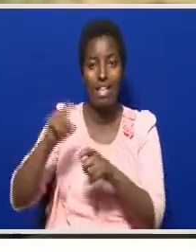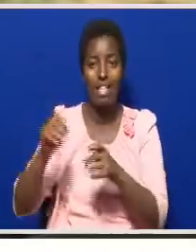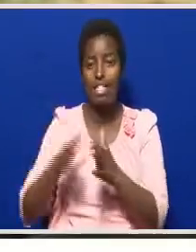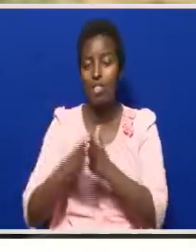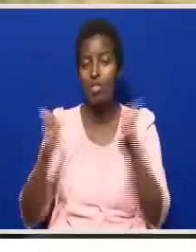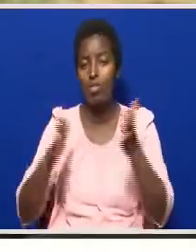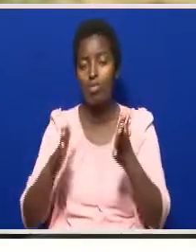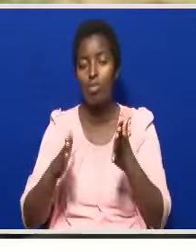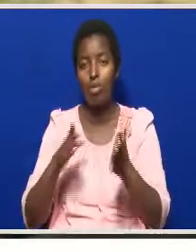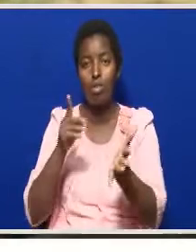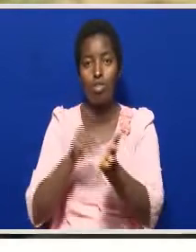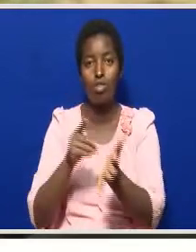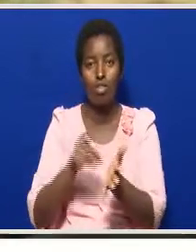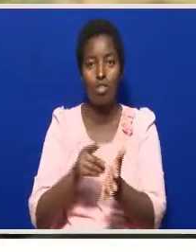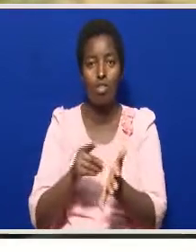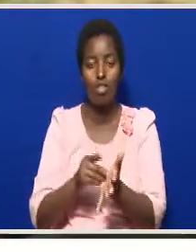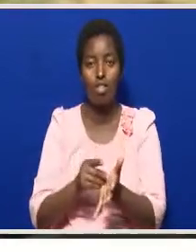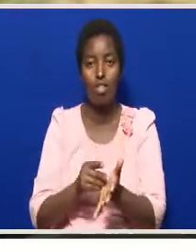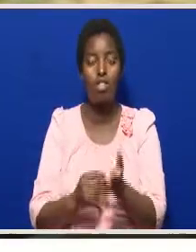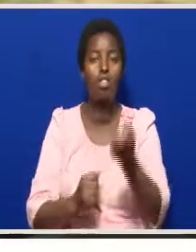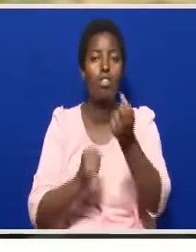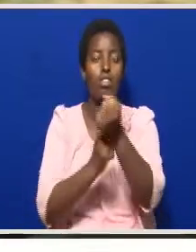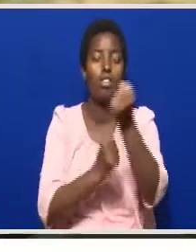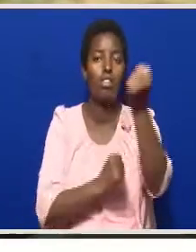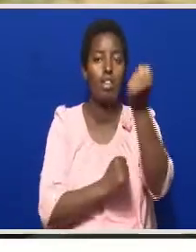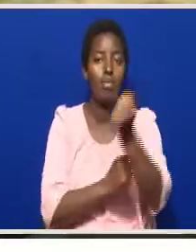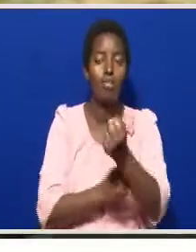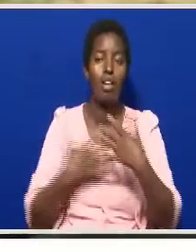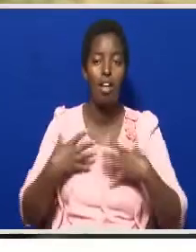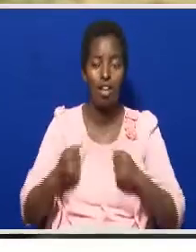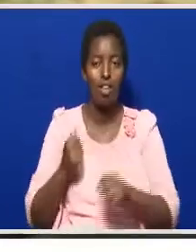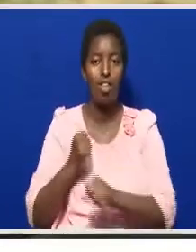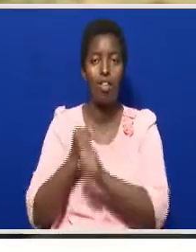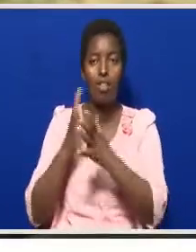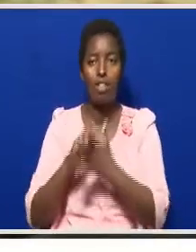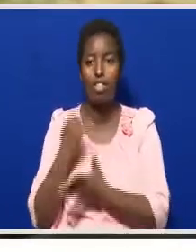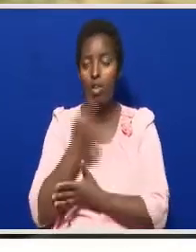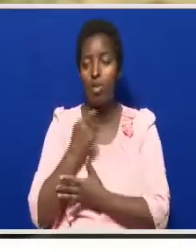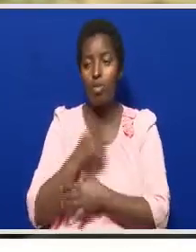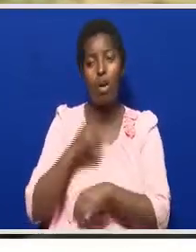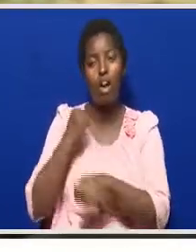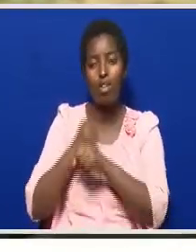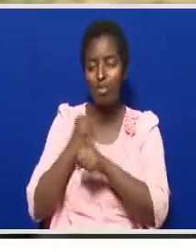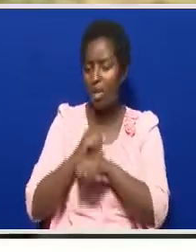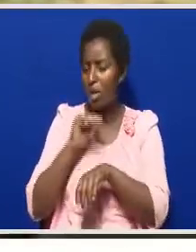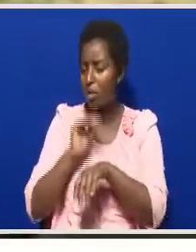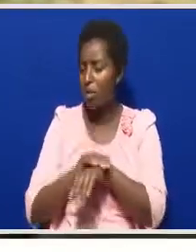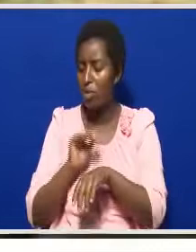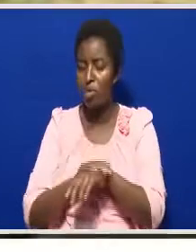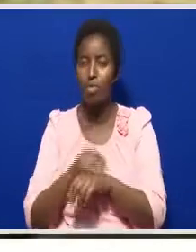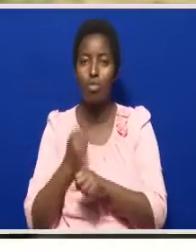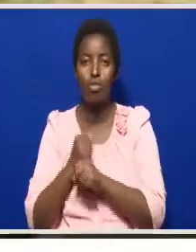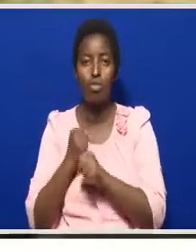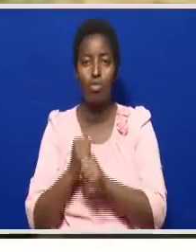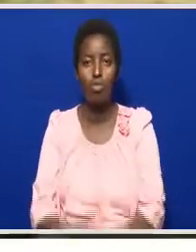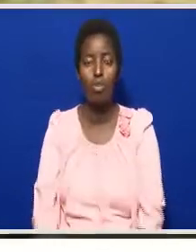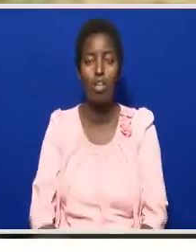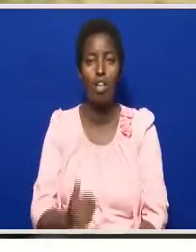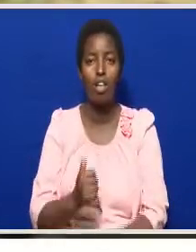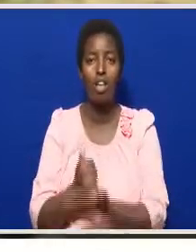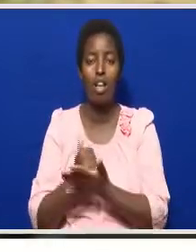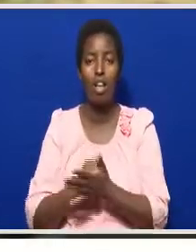workers so that they can go and support our health workers who are doing a fantastic job to help